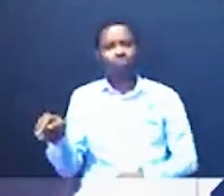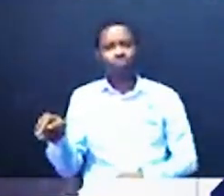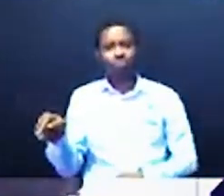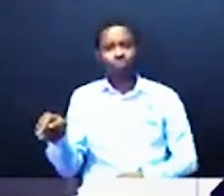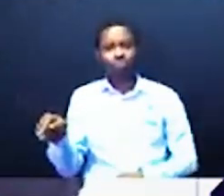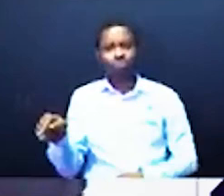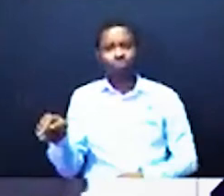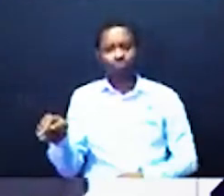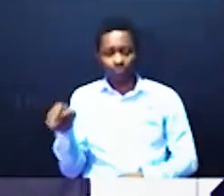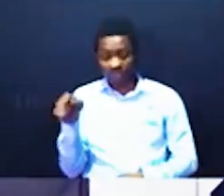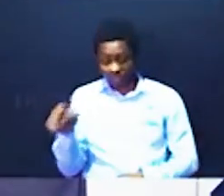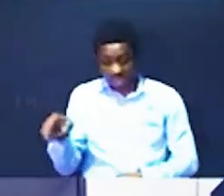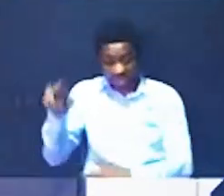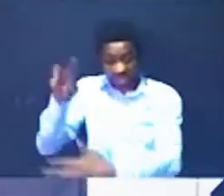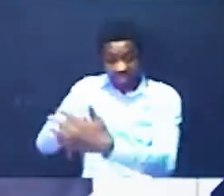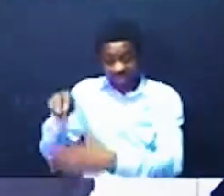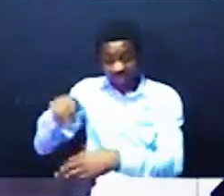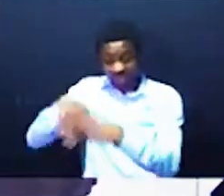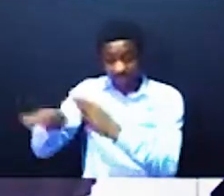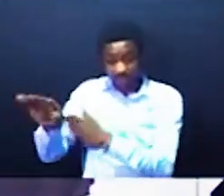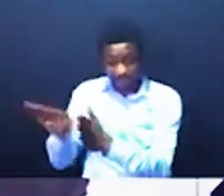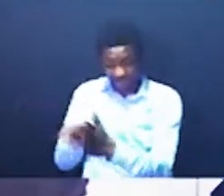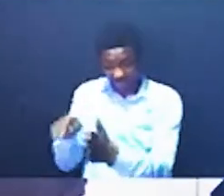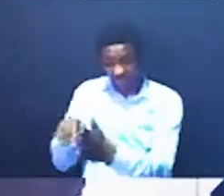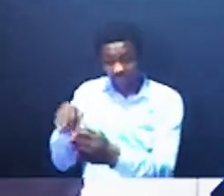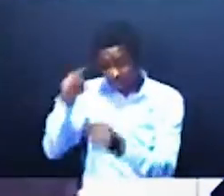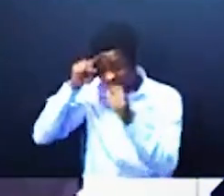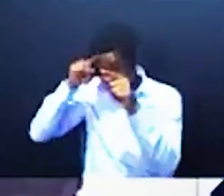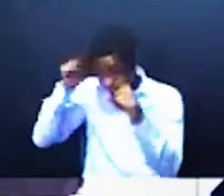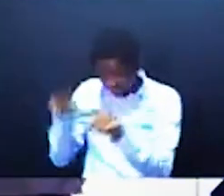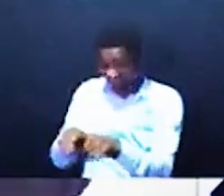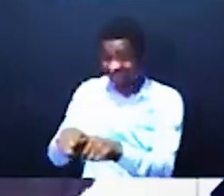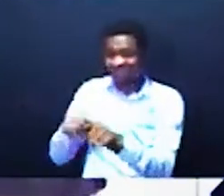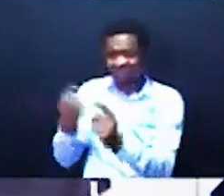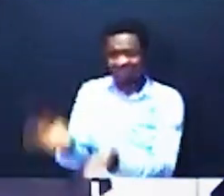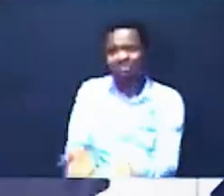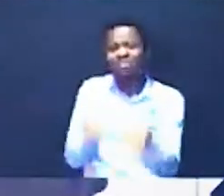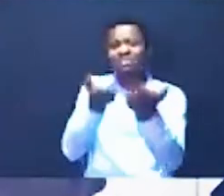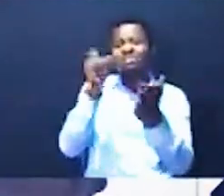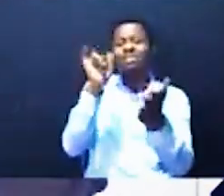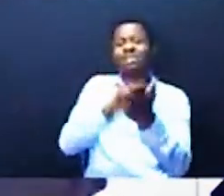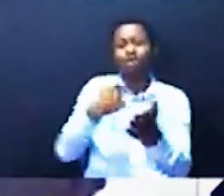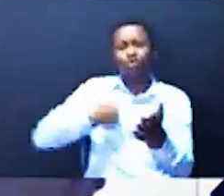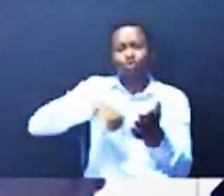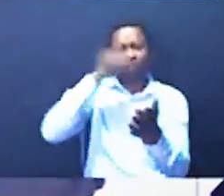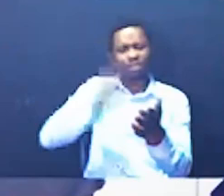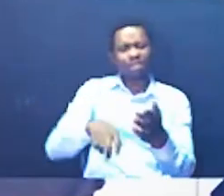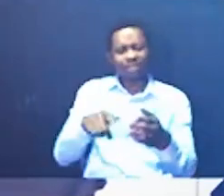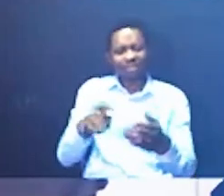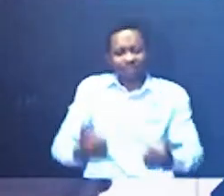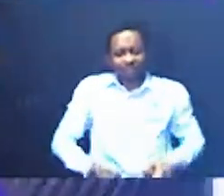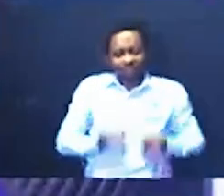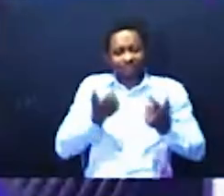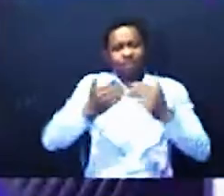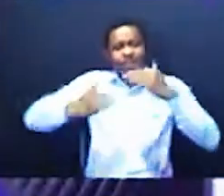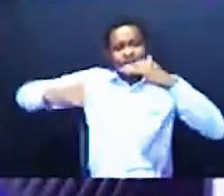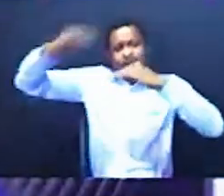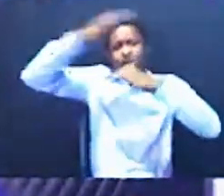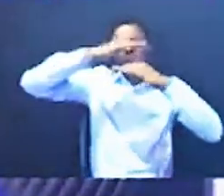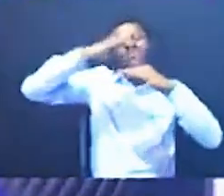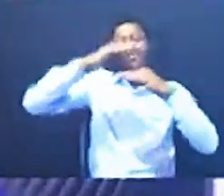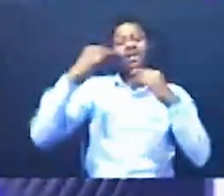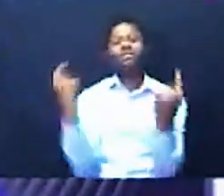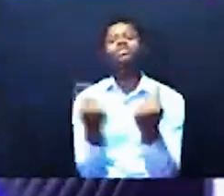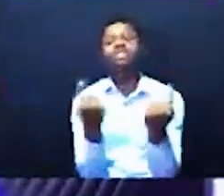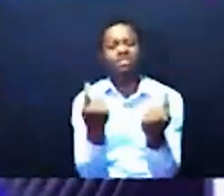was agreeing with scripture and suggesting to all of us that we can live above reproach in the midst of